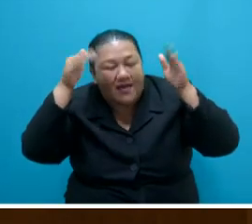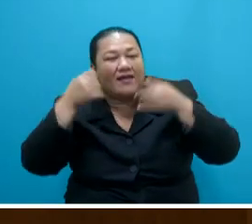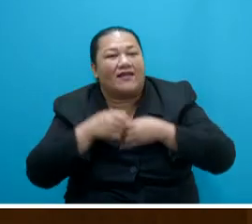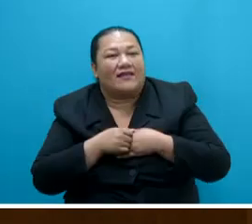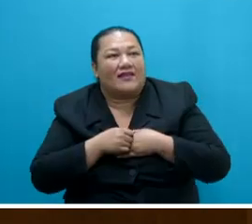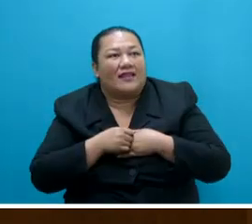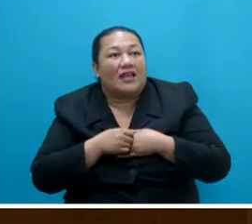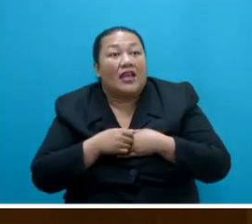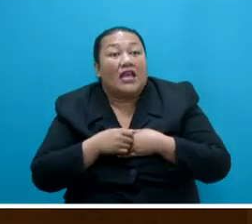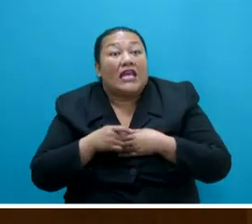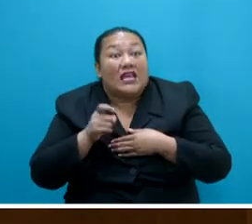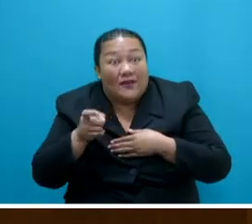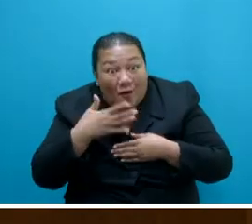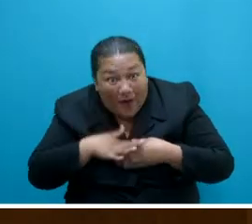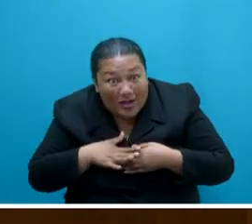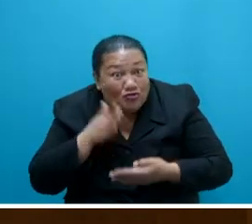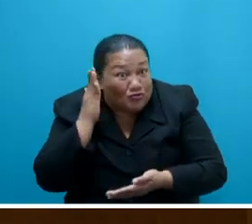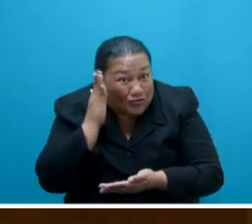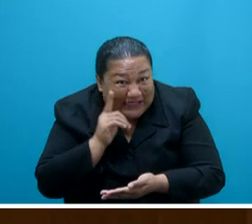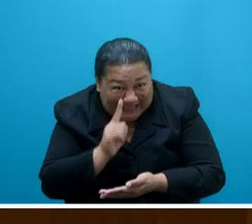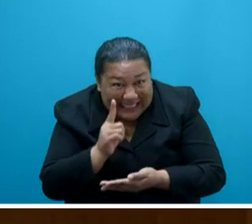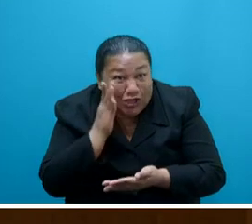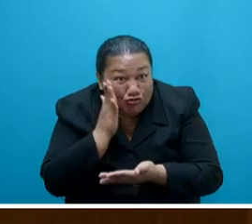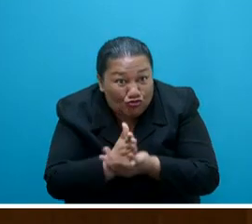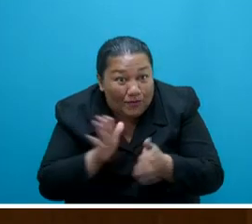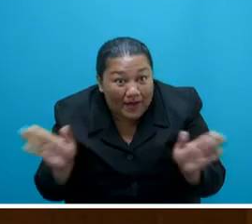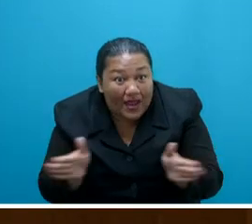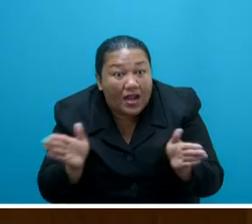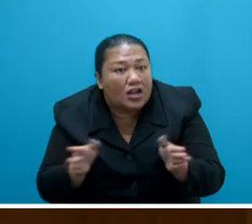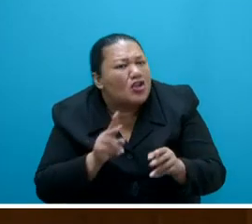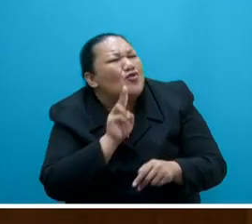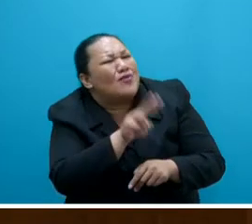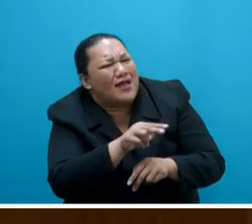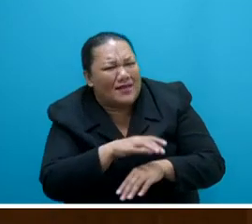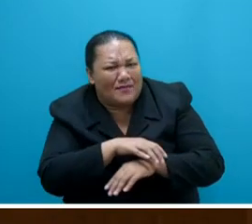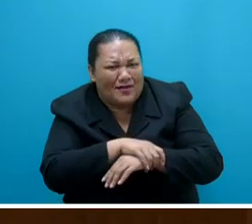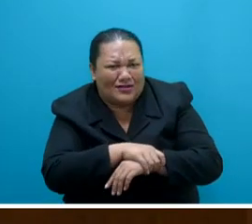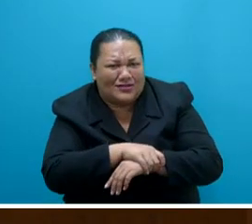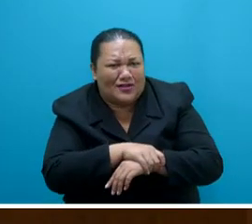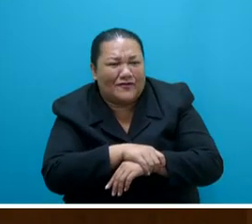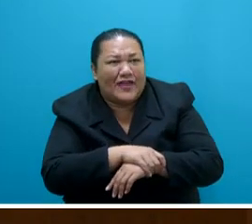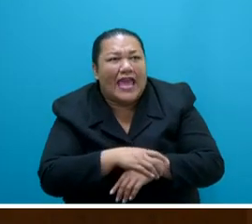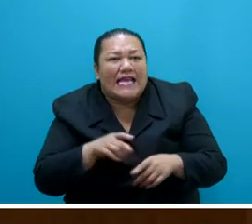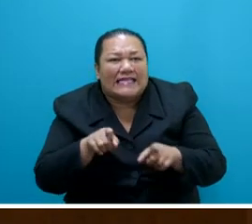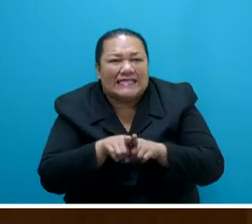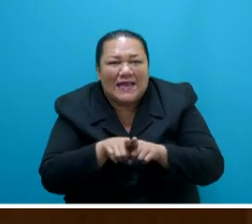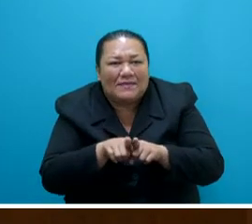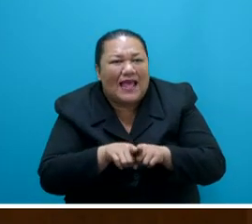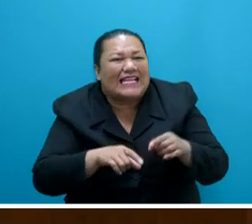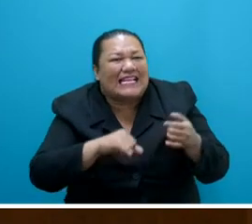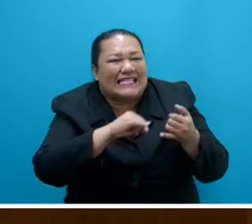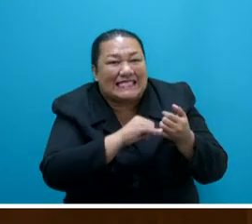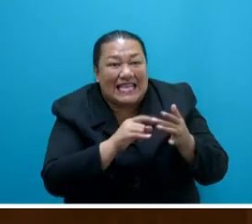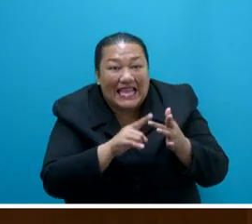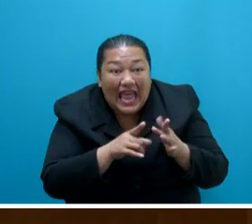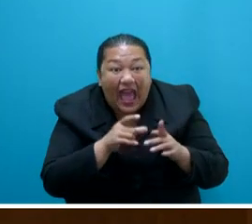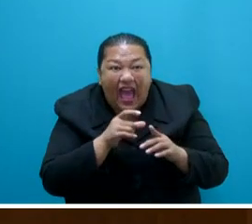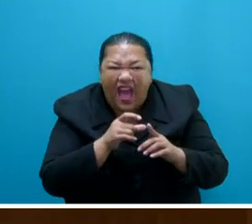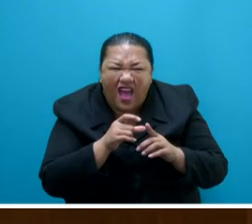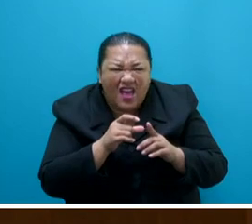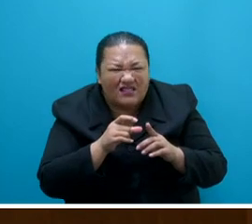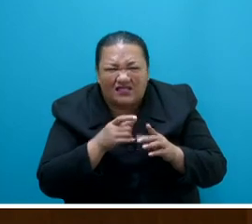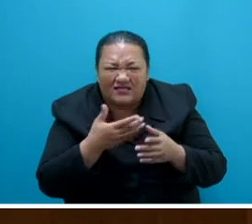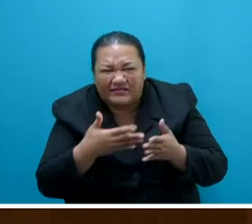police officers like Suta Niumatewalu, who gave his life in the defense of his fellow Fijians.